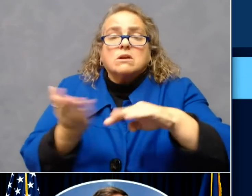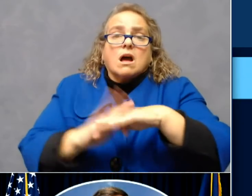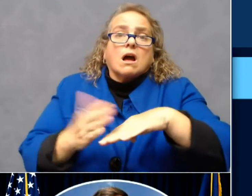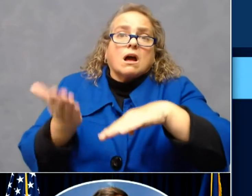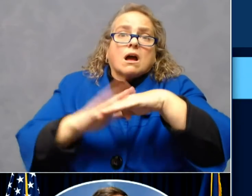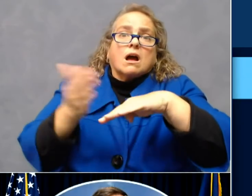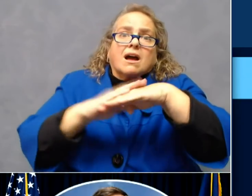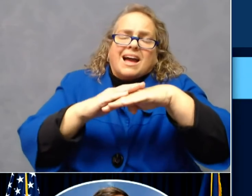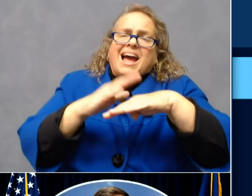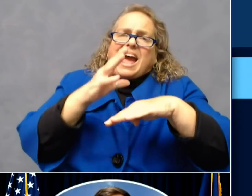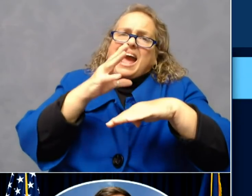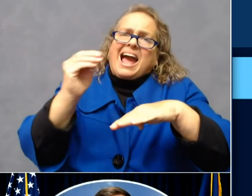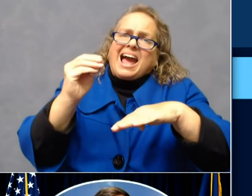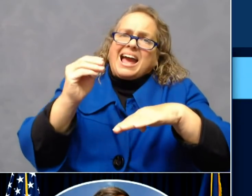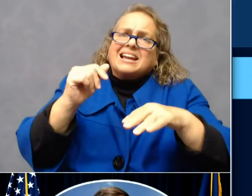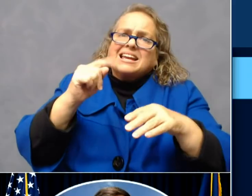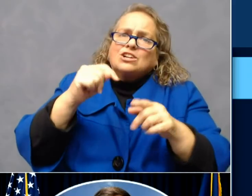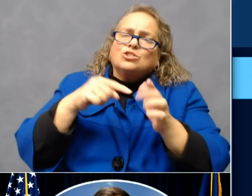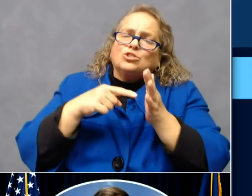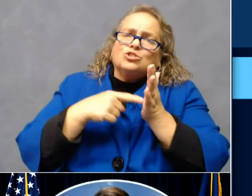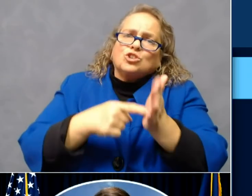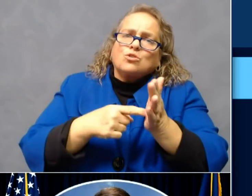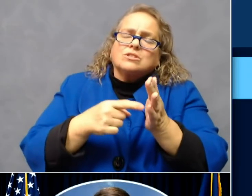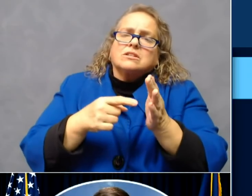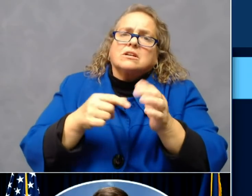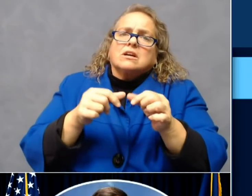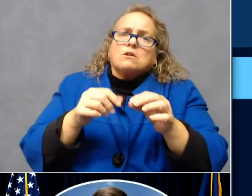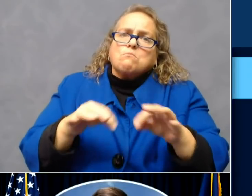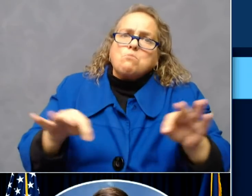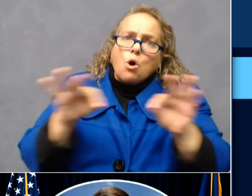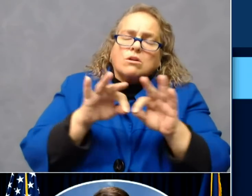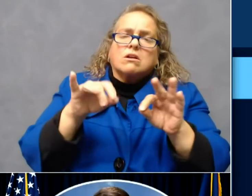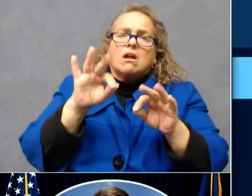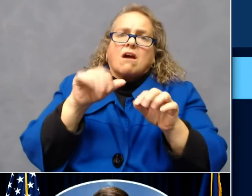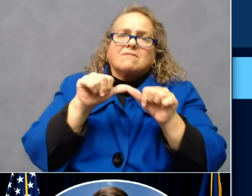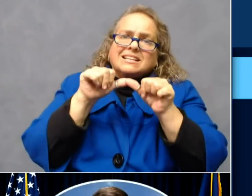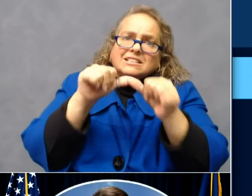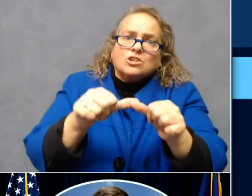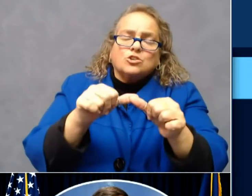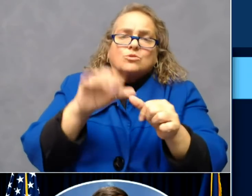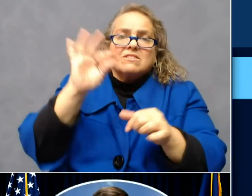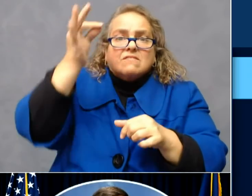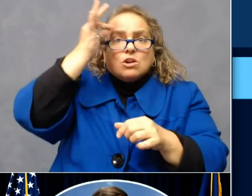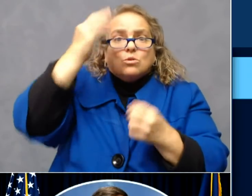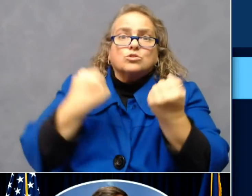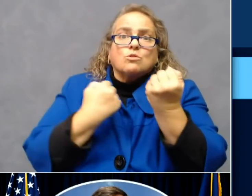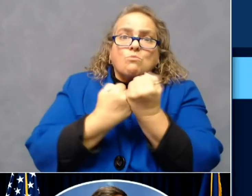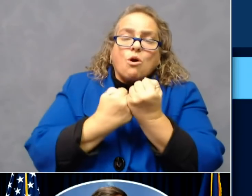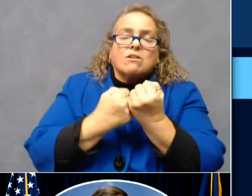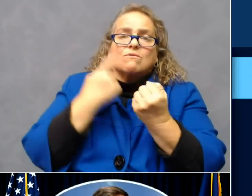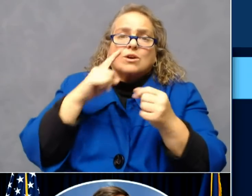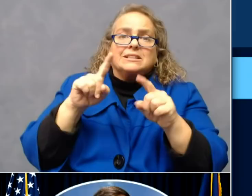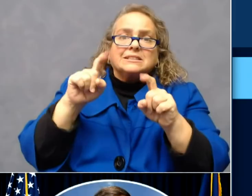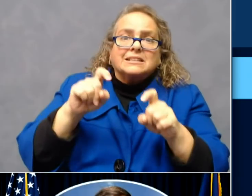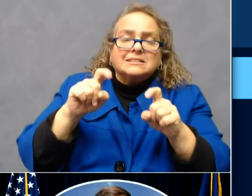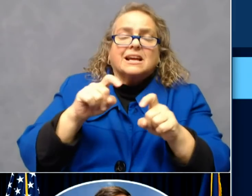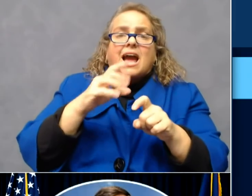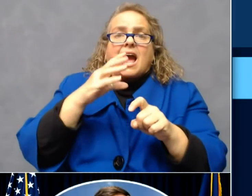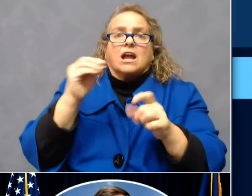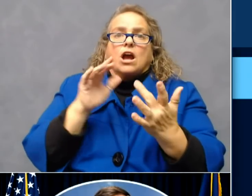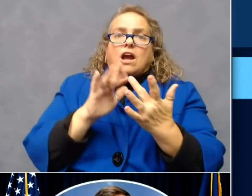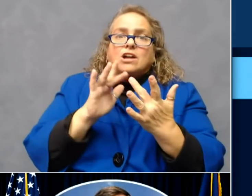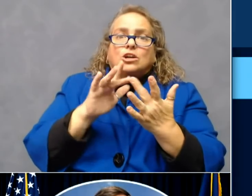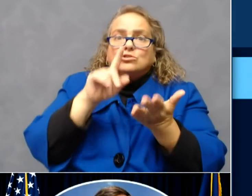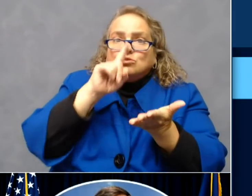continued federal support, in the very least, for testing, for contact tracing, and the other necessary steps, public